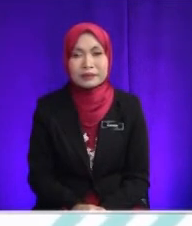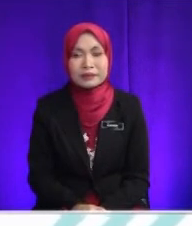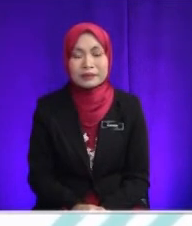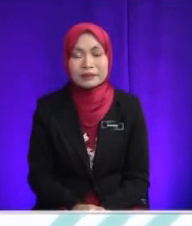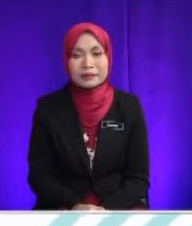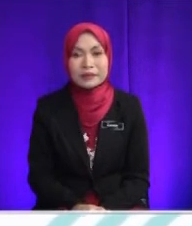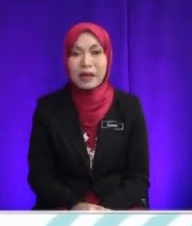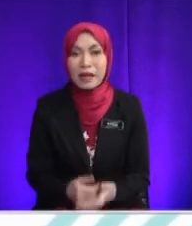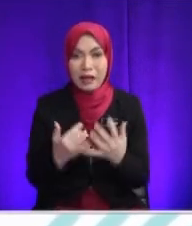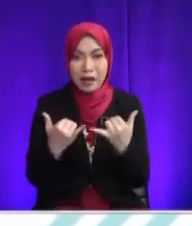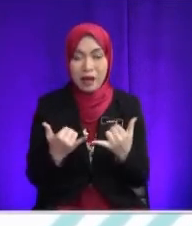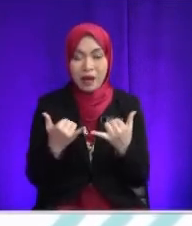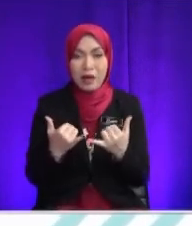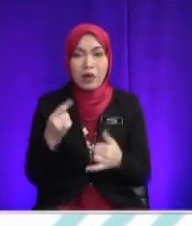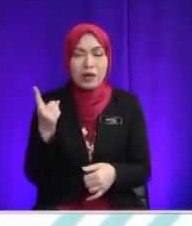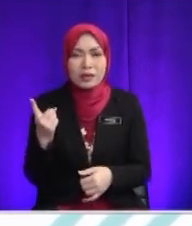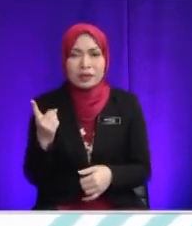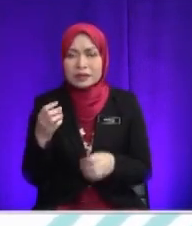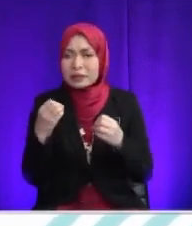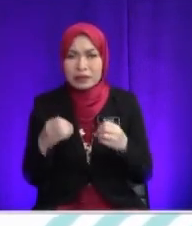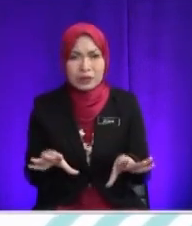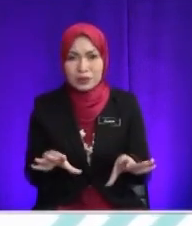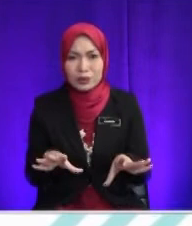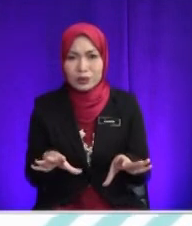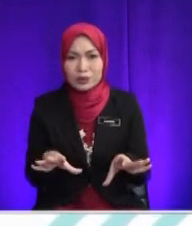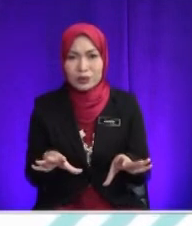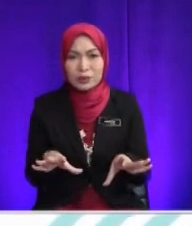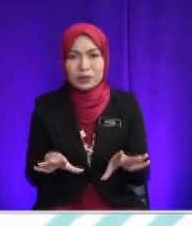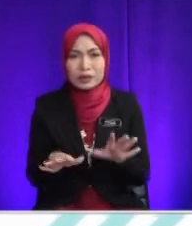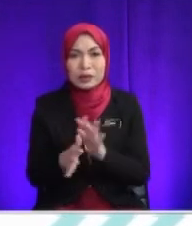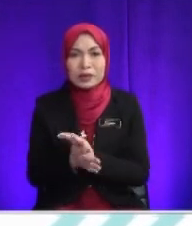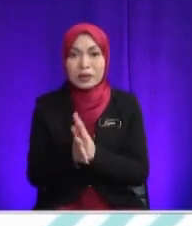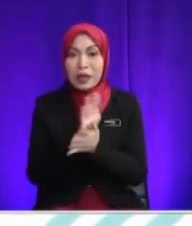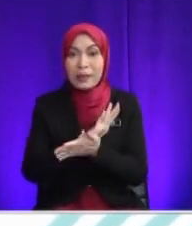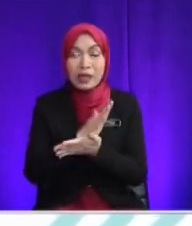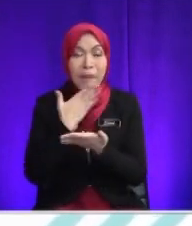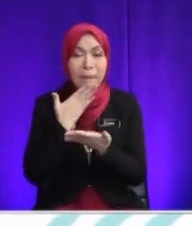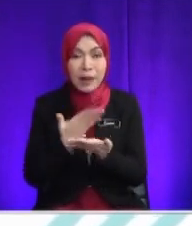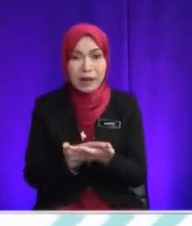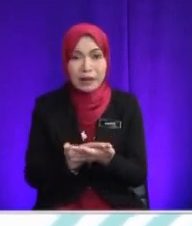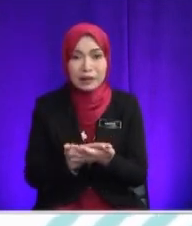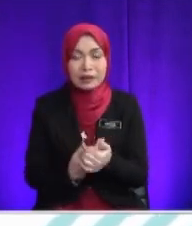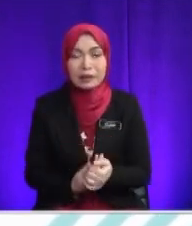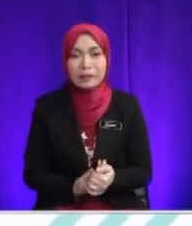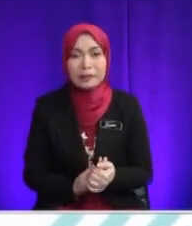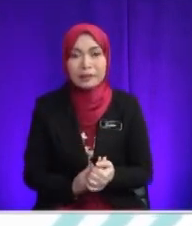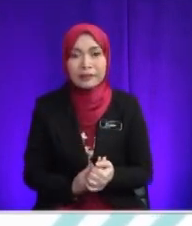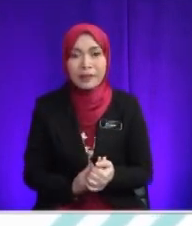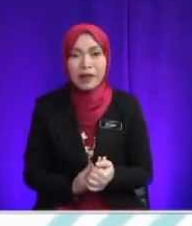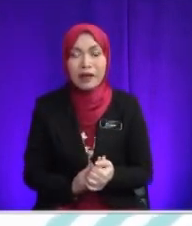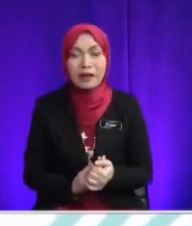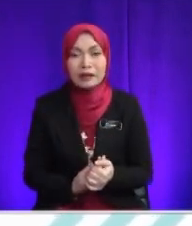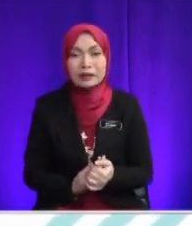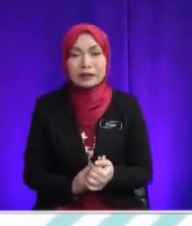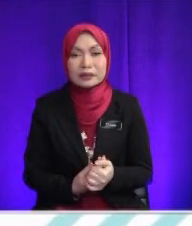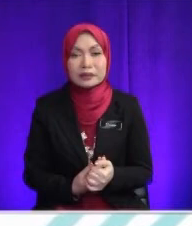but now she has changed. So she need to get different treatment. Okay, what about answer B? She's glad that people accept she